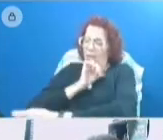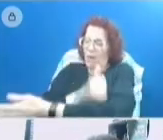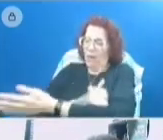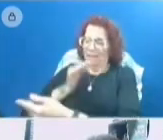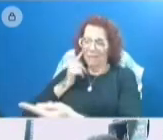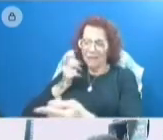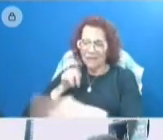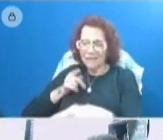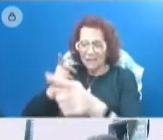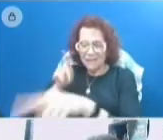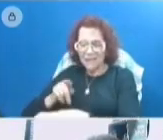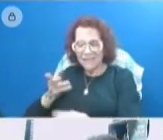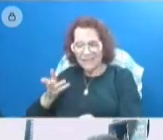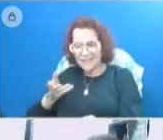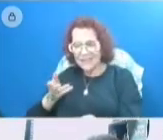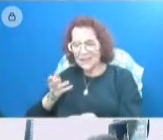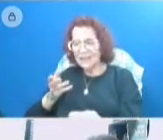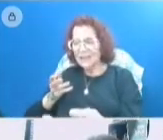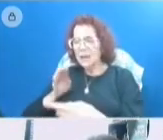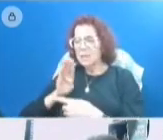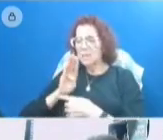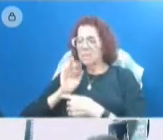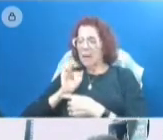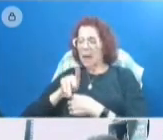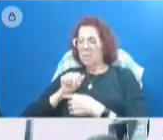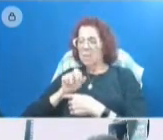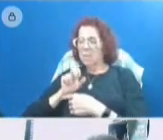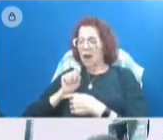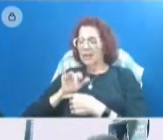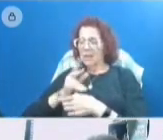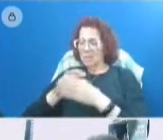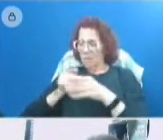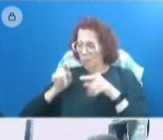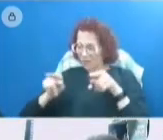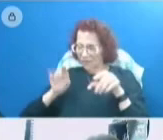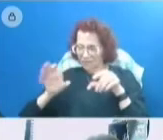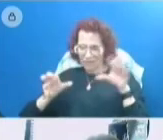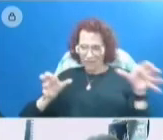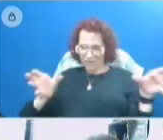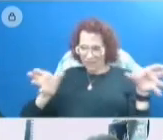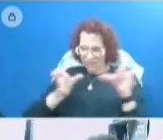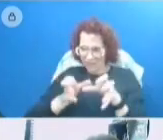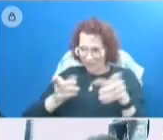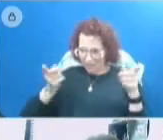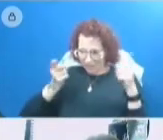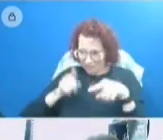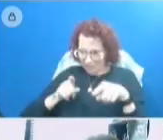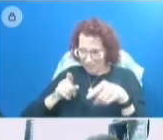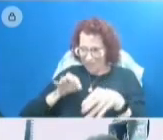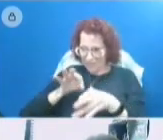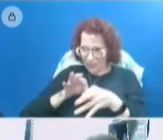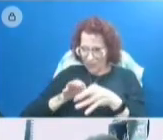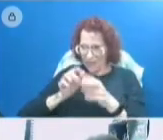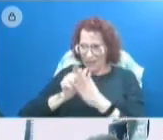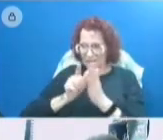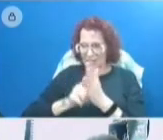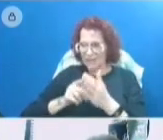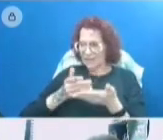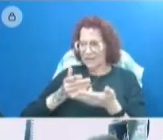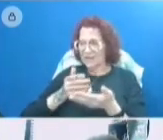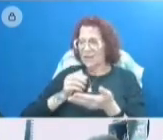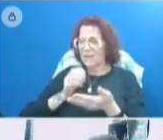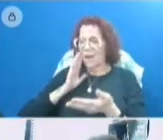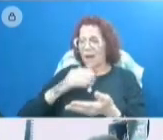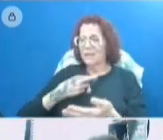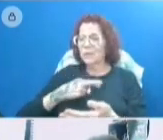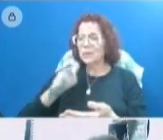ensure bipartisan enforcement of our election laws. And we don't run the risk of having one party control the enforcement, which I think is unfortunately